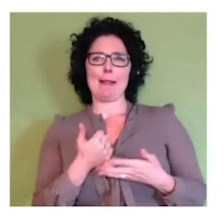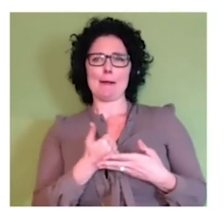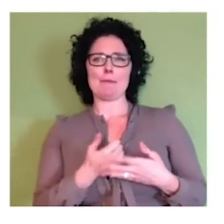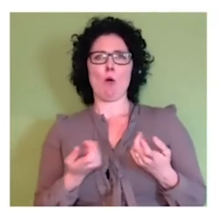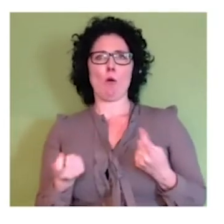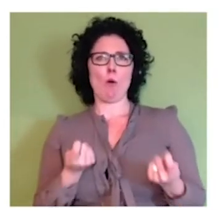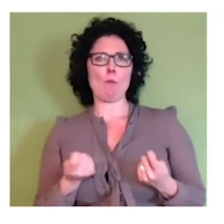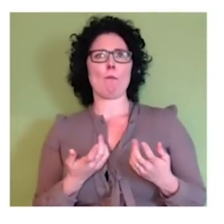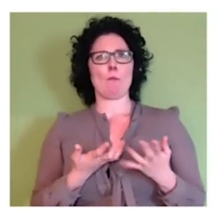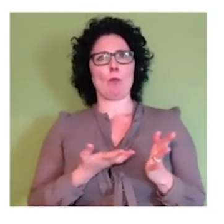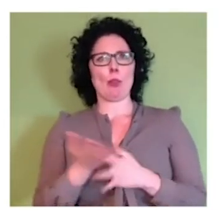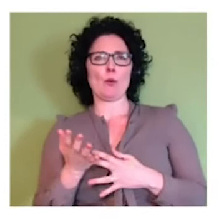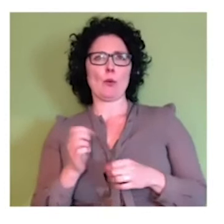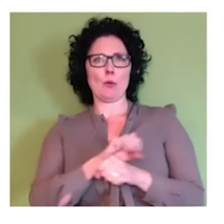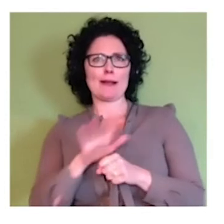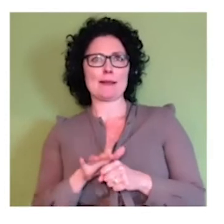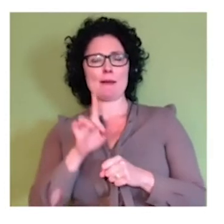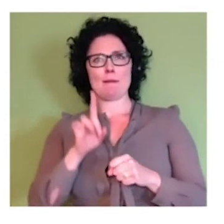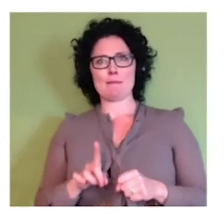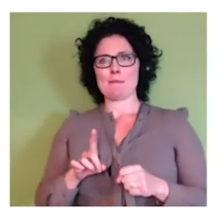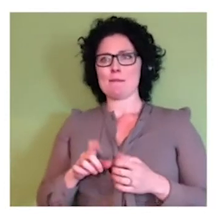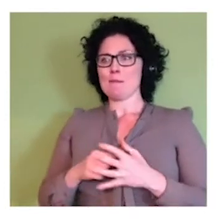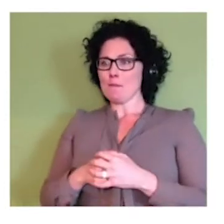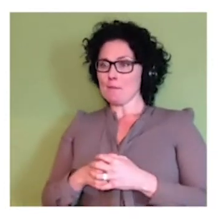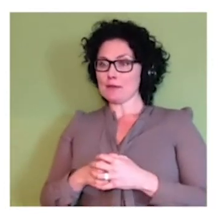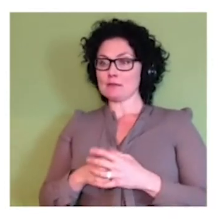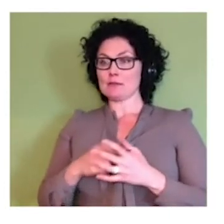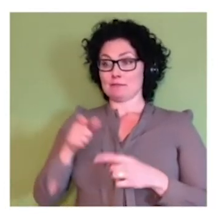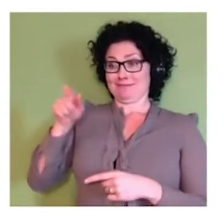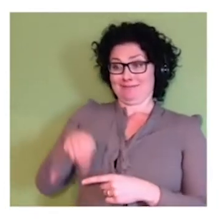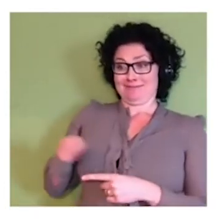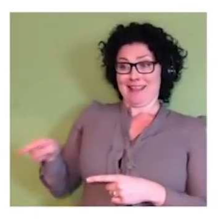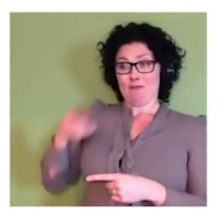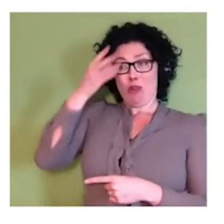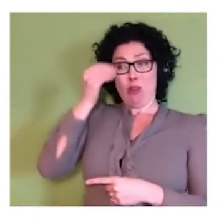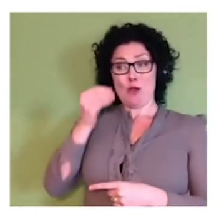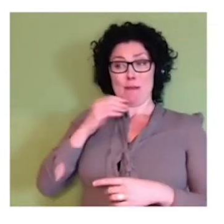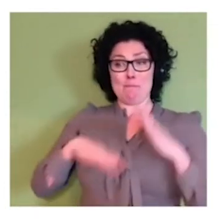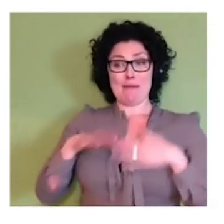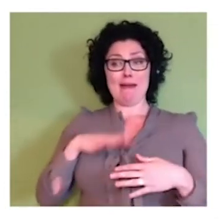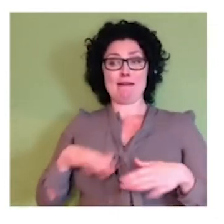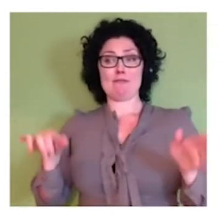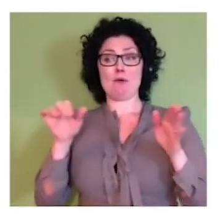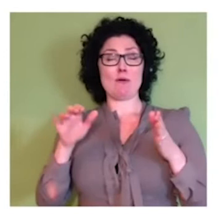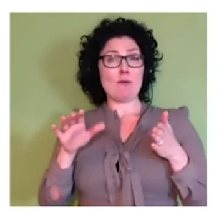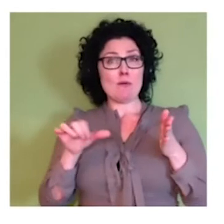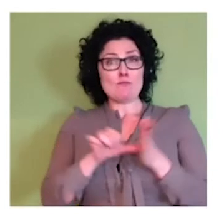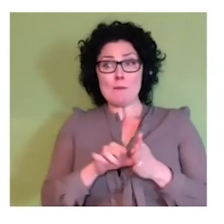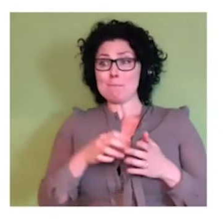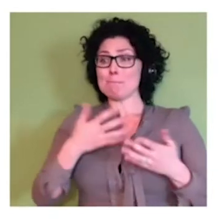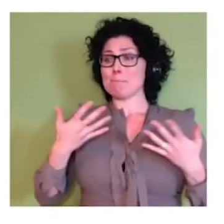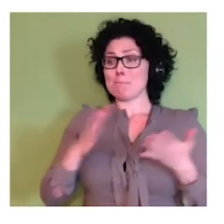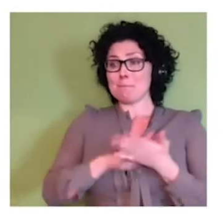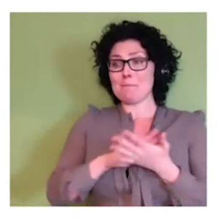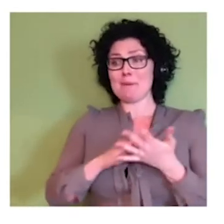behavioural impairments were the most likely to describe struggling as a result of the shift to online services. In particular, difficulties with